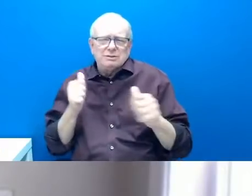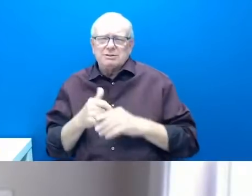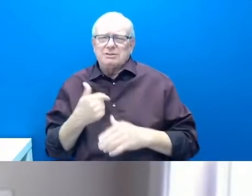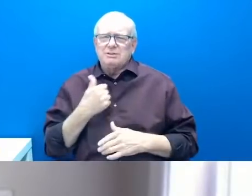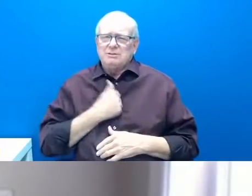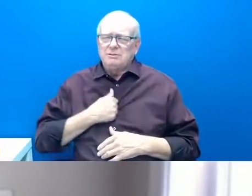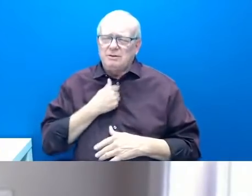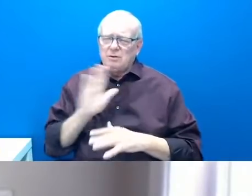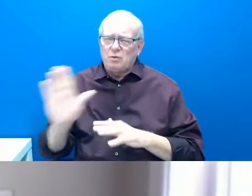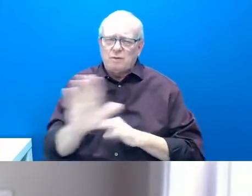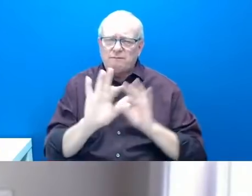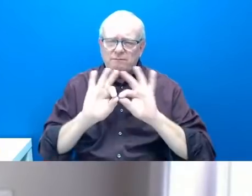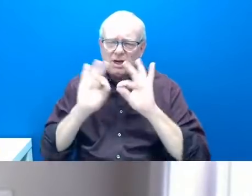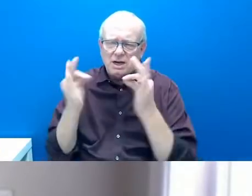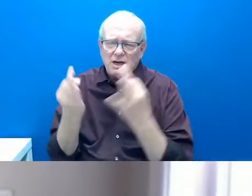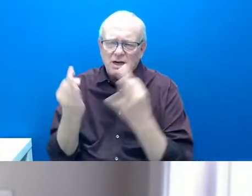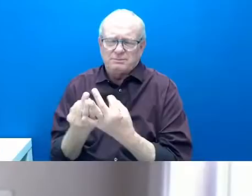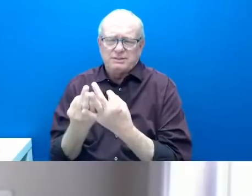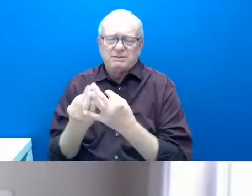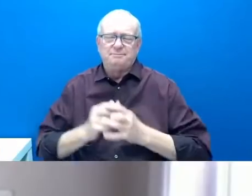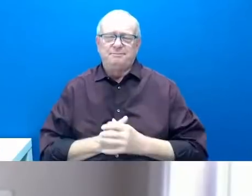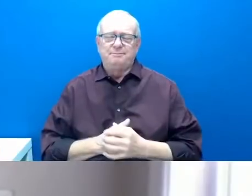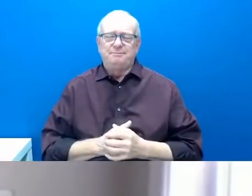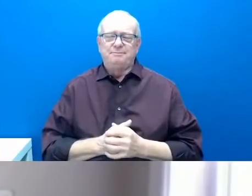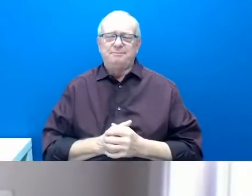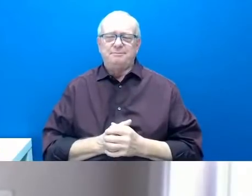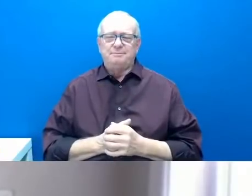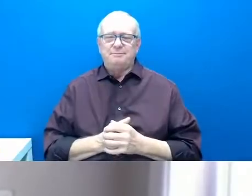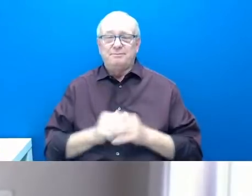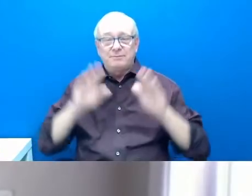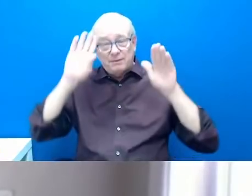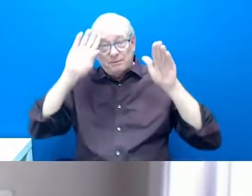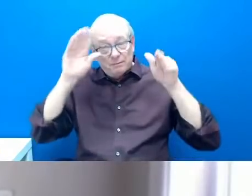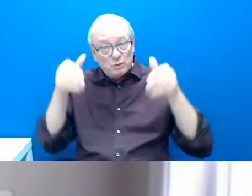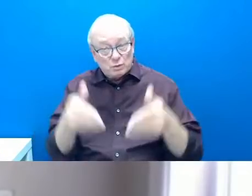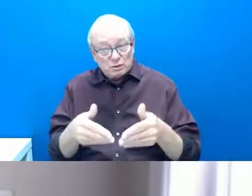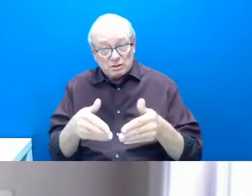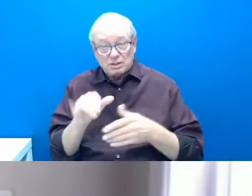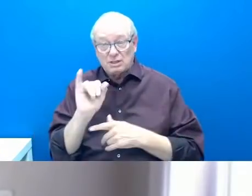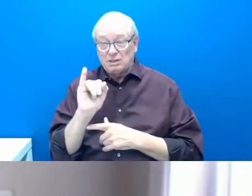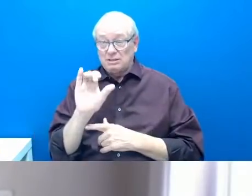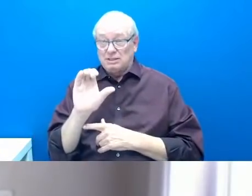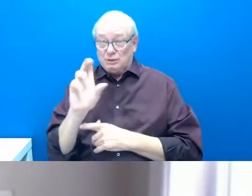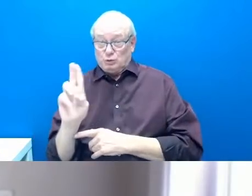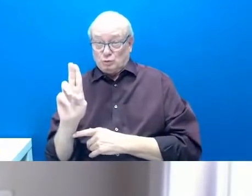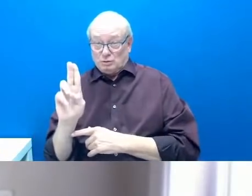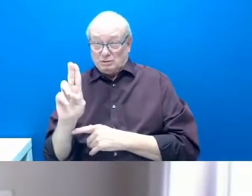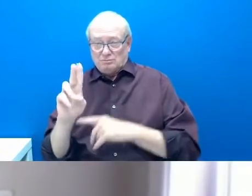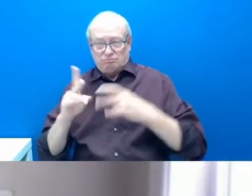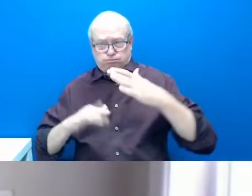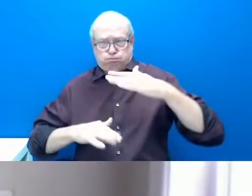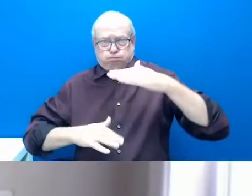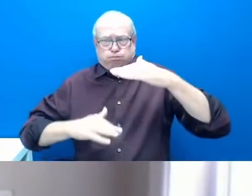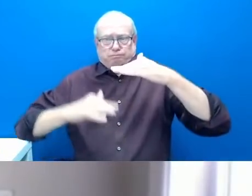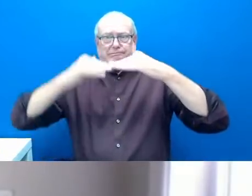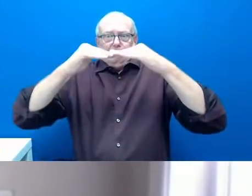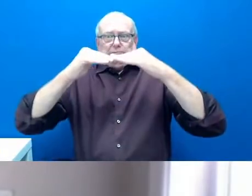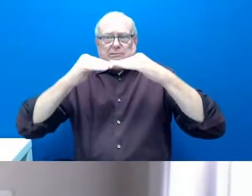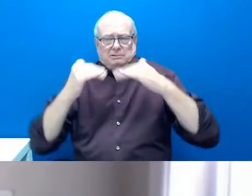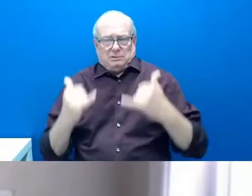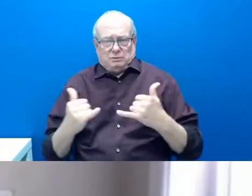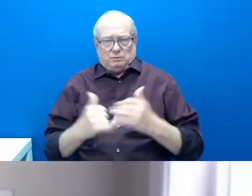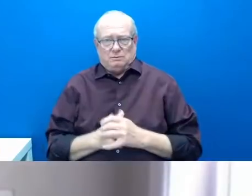families. What we're focusing today on is going to be ICU capacity, which is intricately intertwined